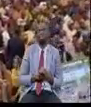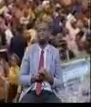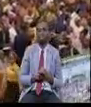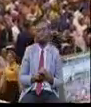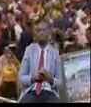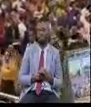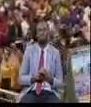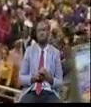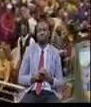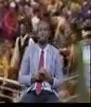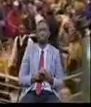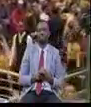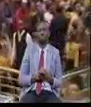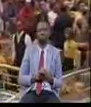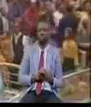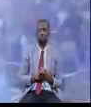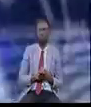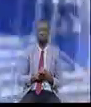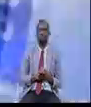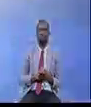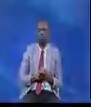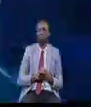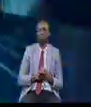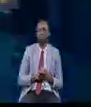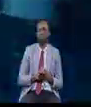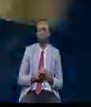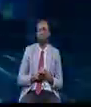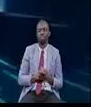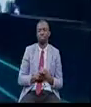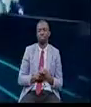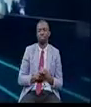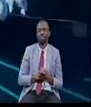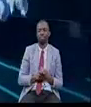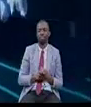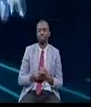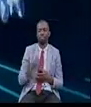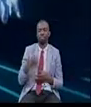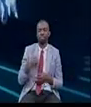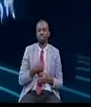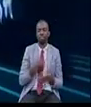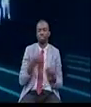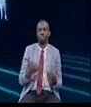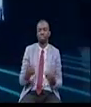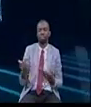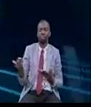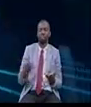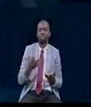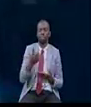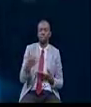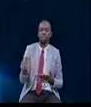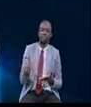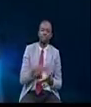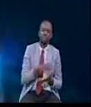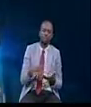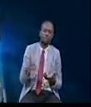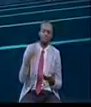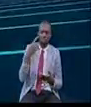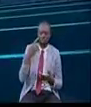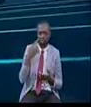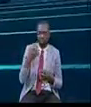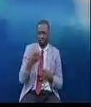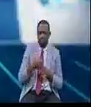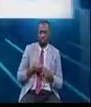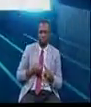we now bring you choir ministrations from regions, states,